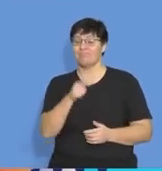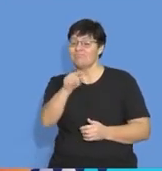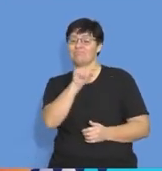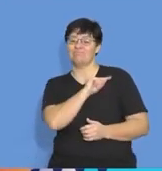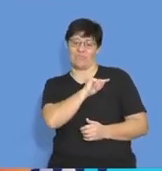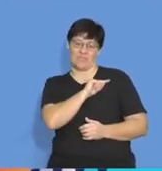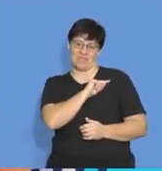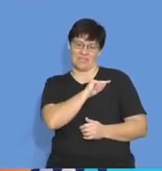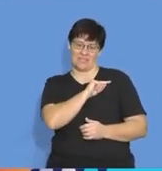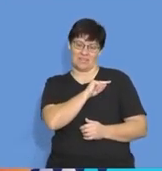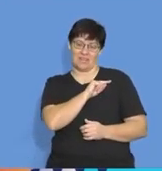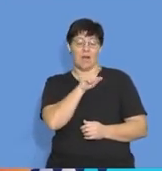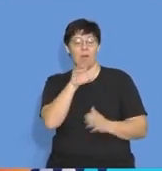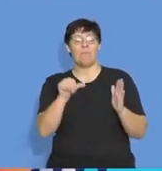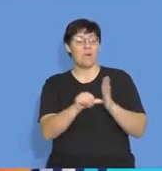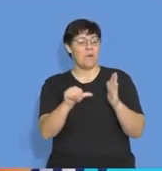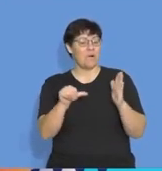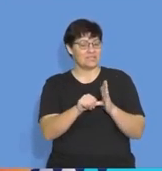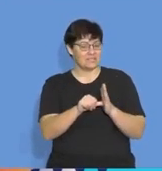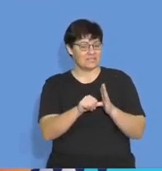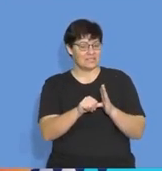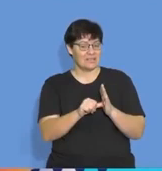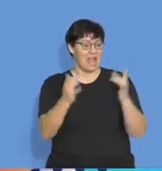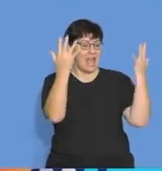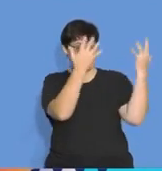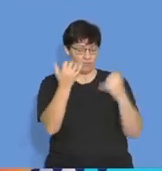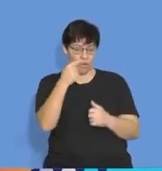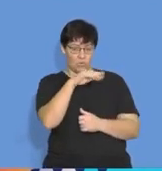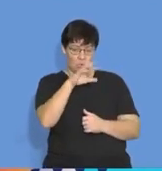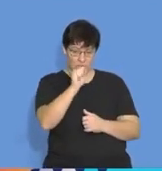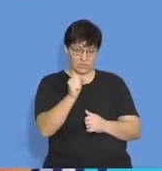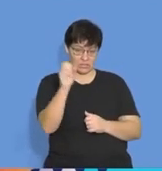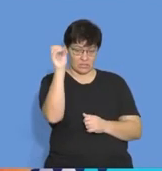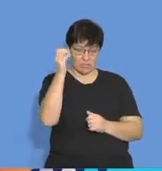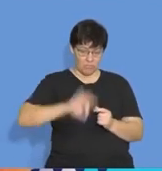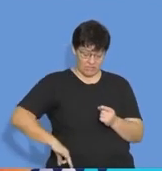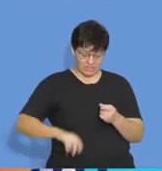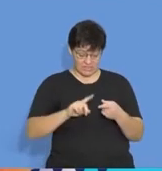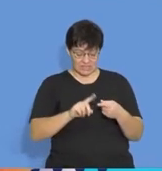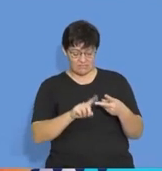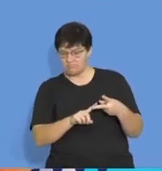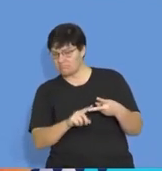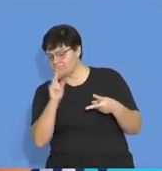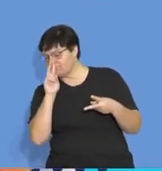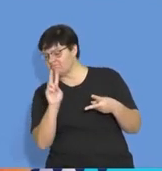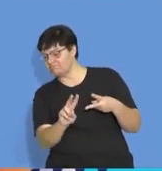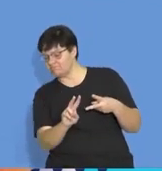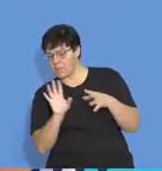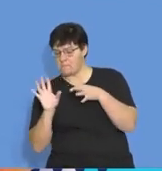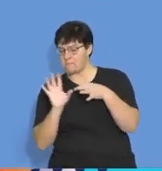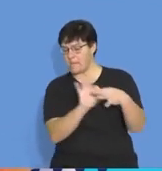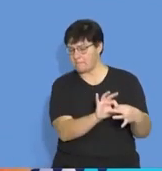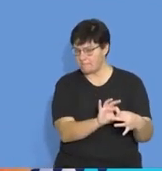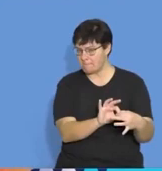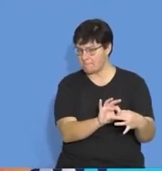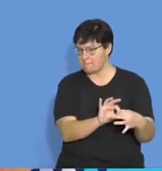important to be, one, calculate the gross profit. Number two, see whether it ties in with